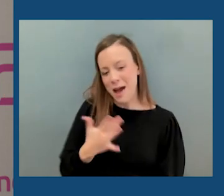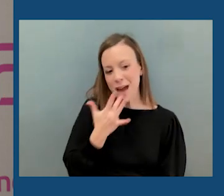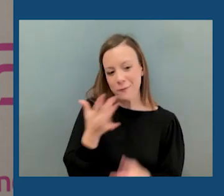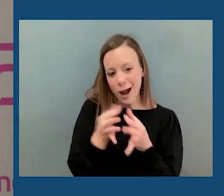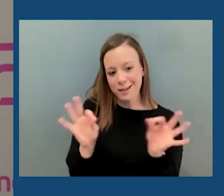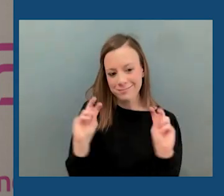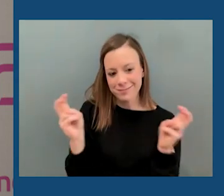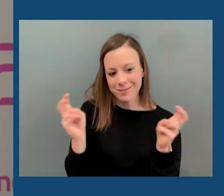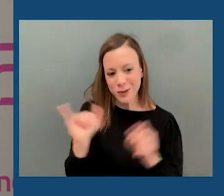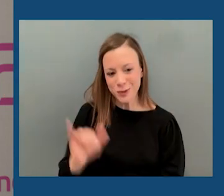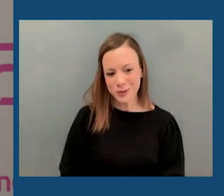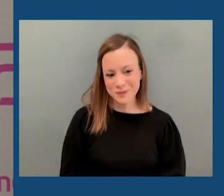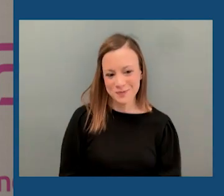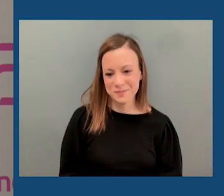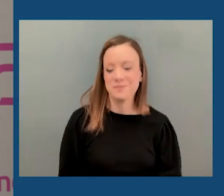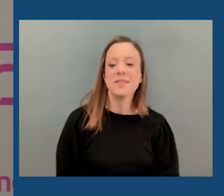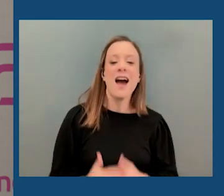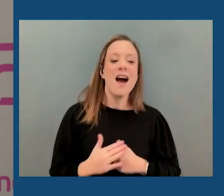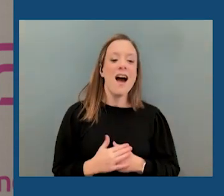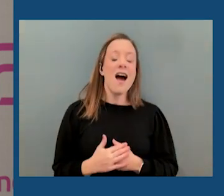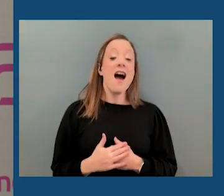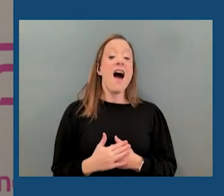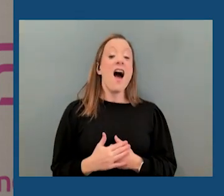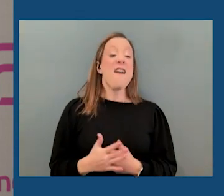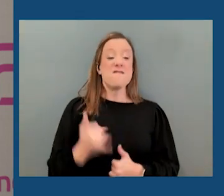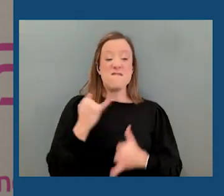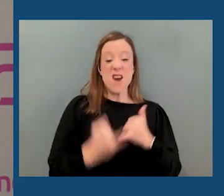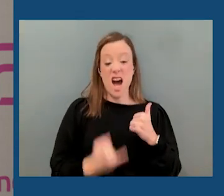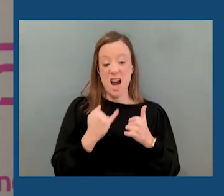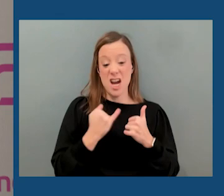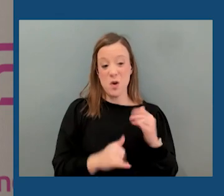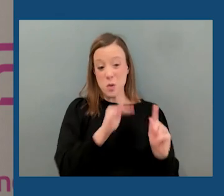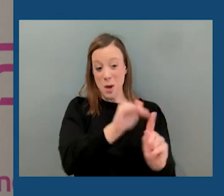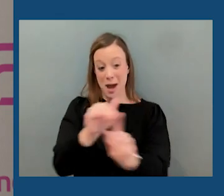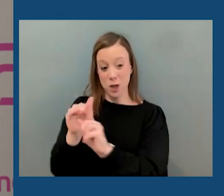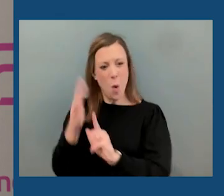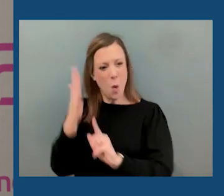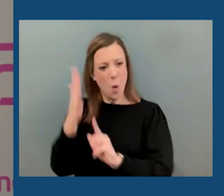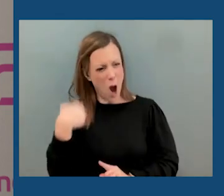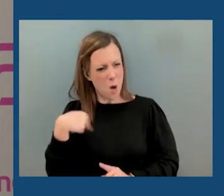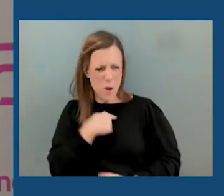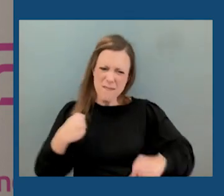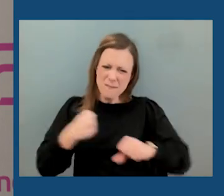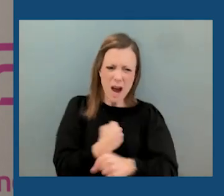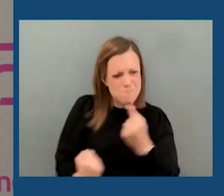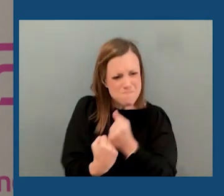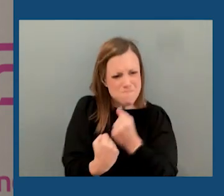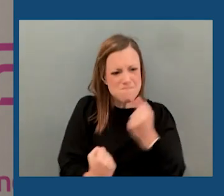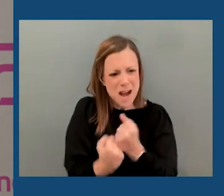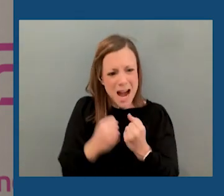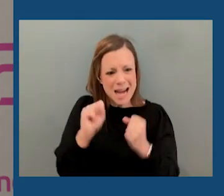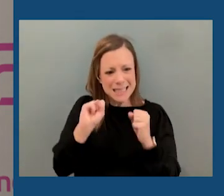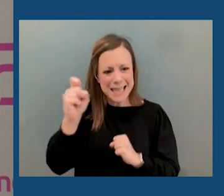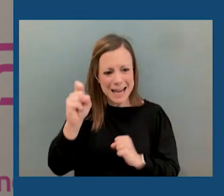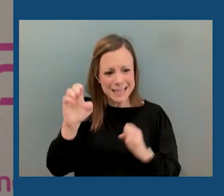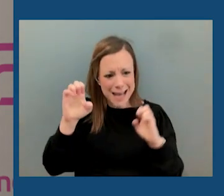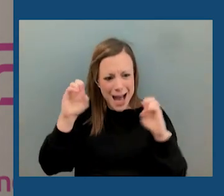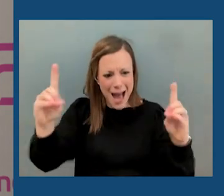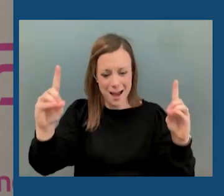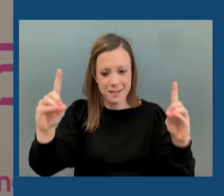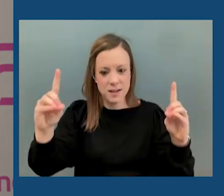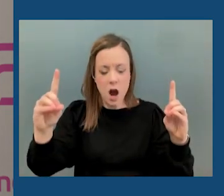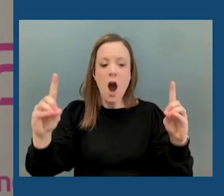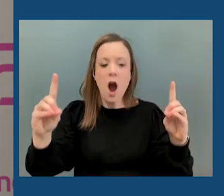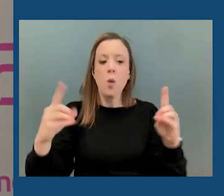As a final reminder for folks of why we are fighting for sex ed, we want to share with you a few of our favorite anonymous questions that we've gotten from our programs